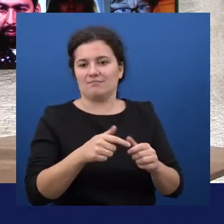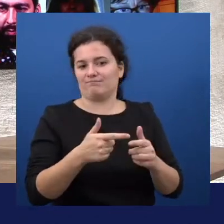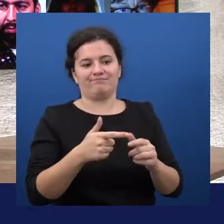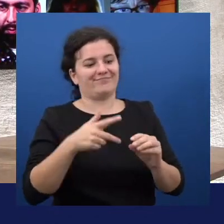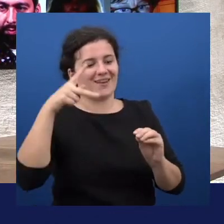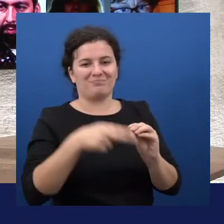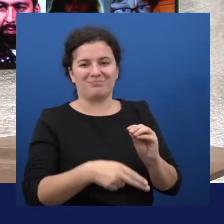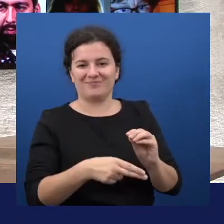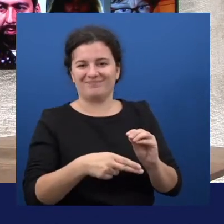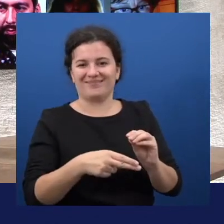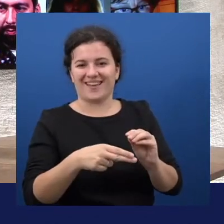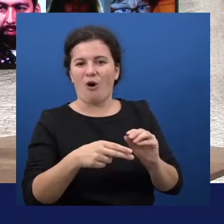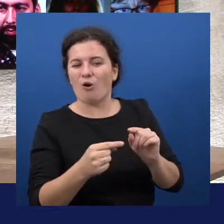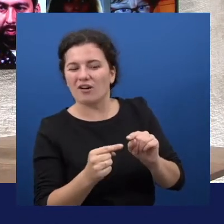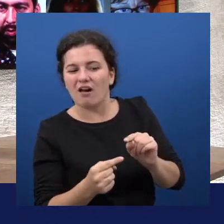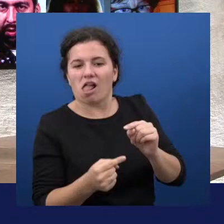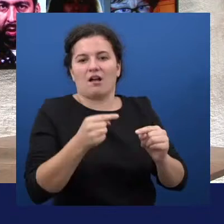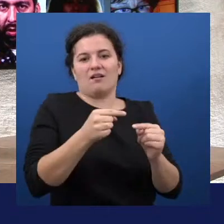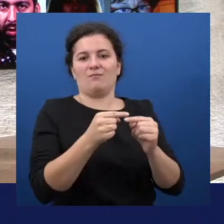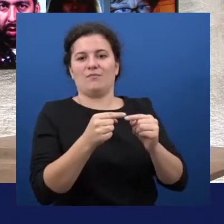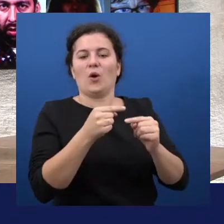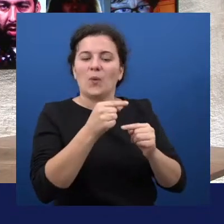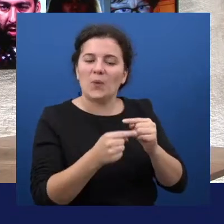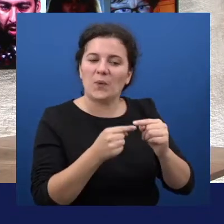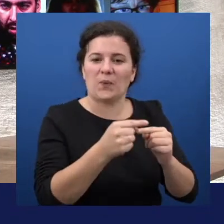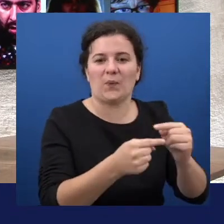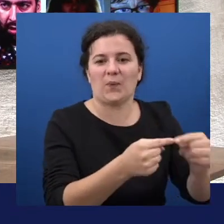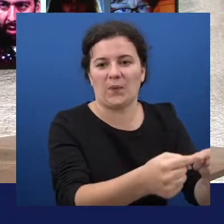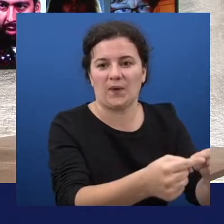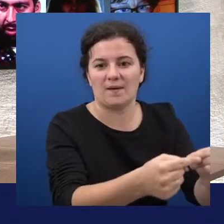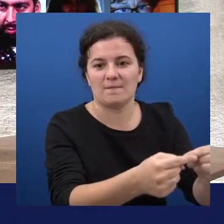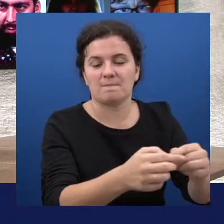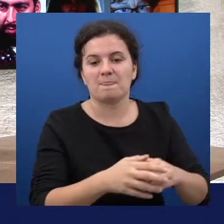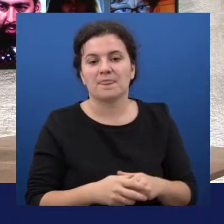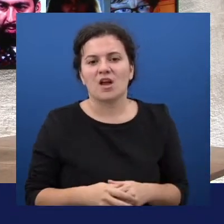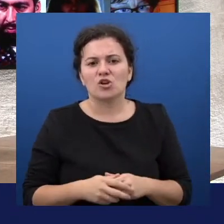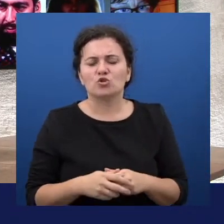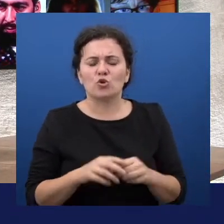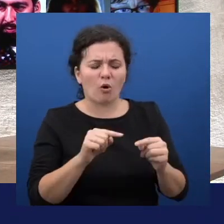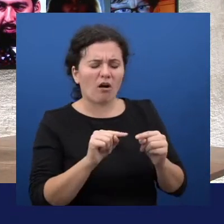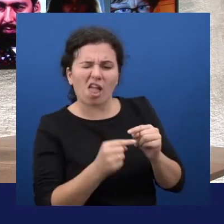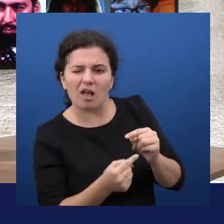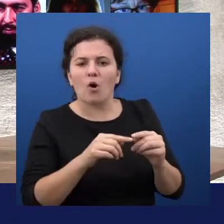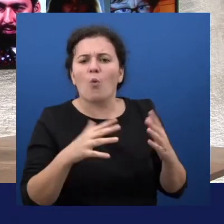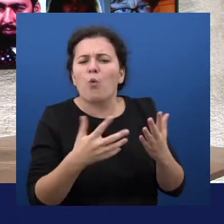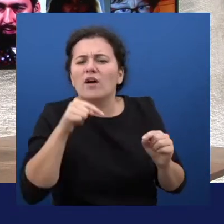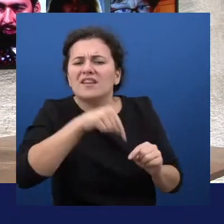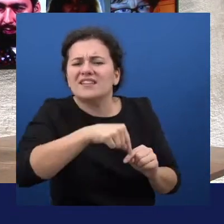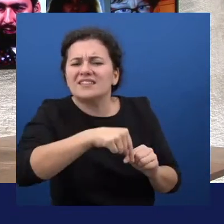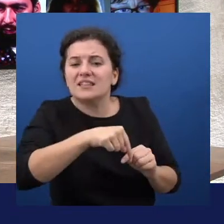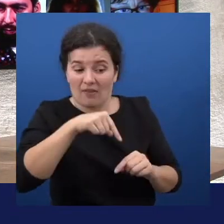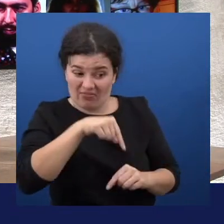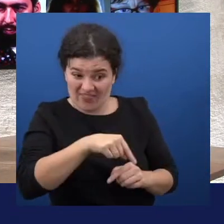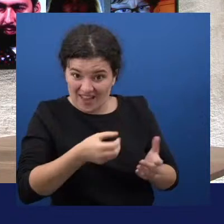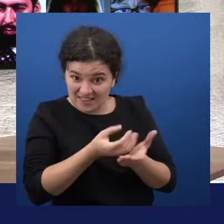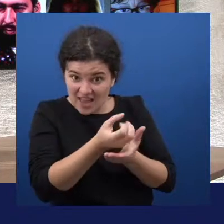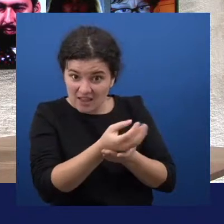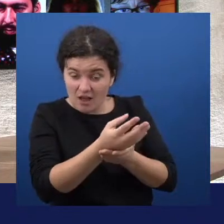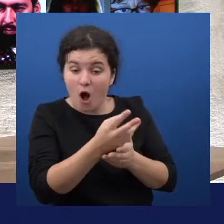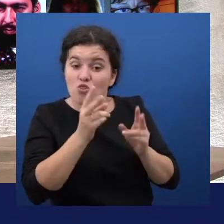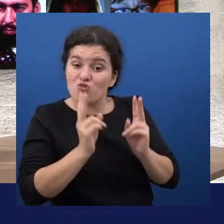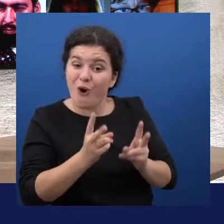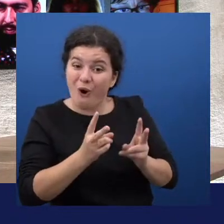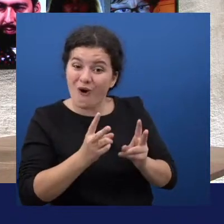So we're talking here about data that's not normal, actually. So in what situations would I actually